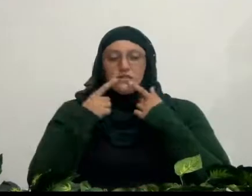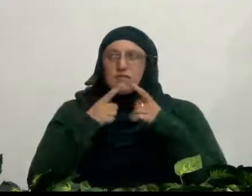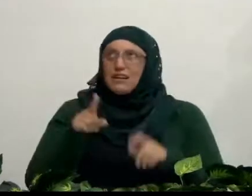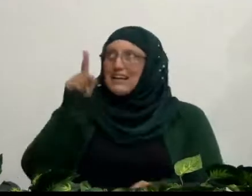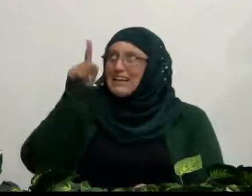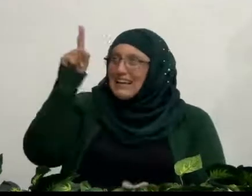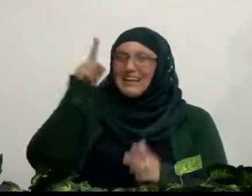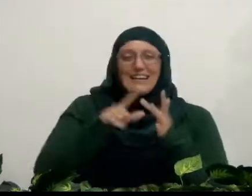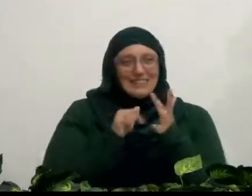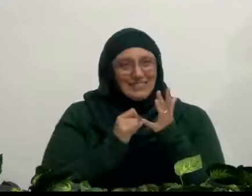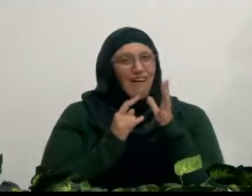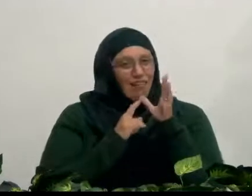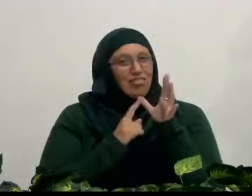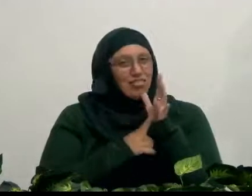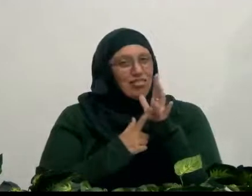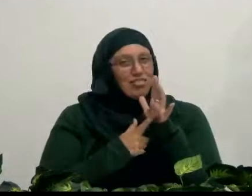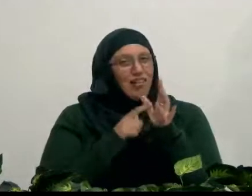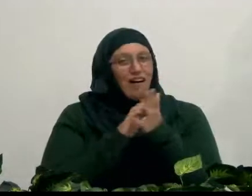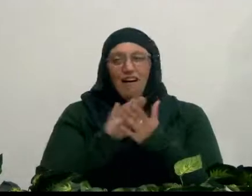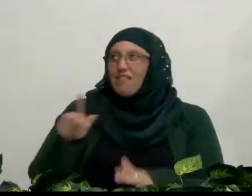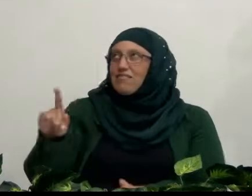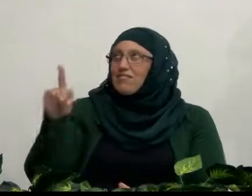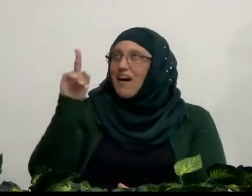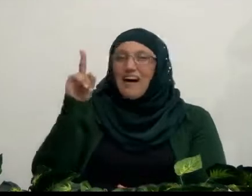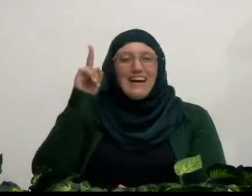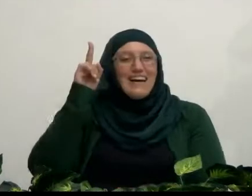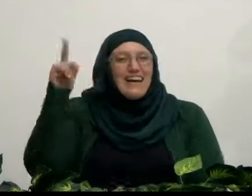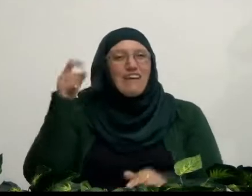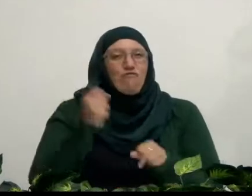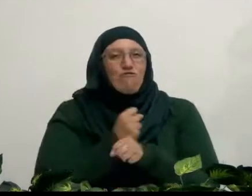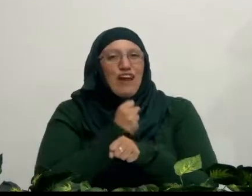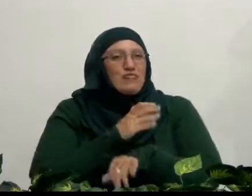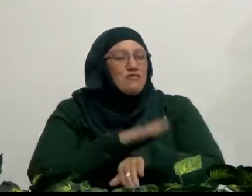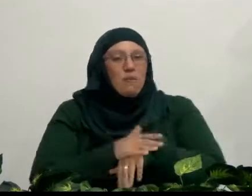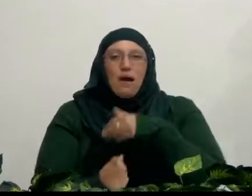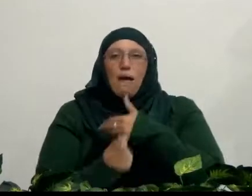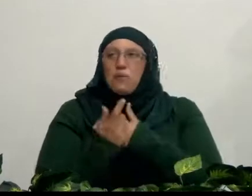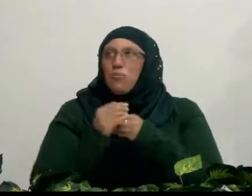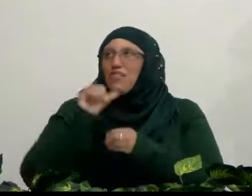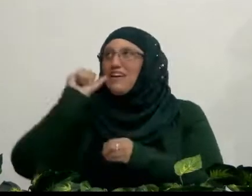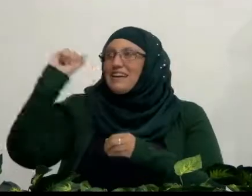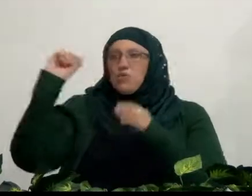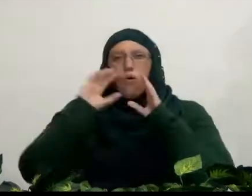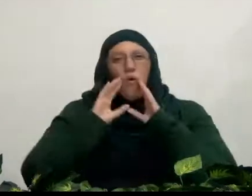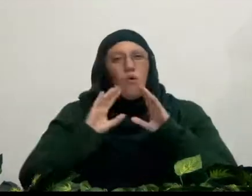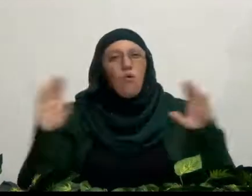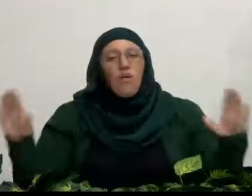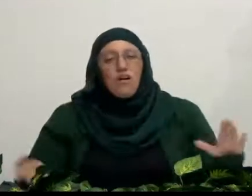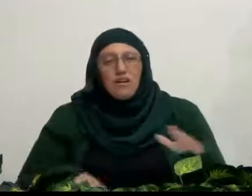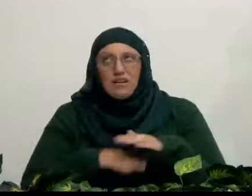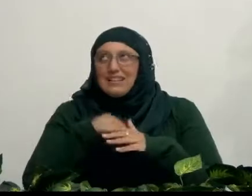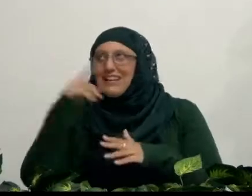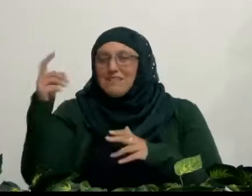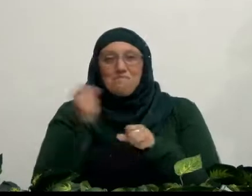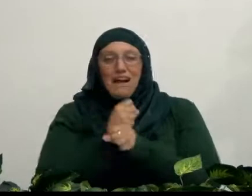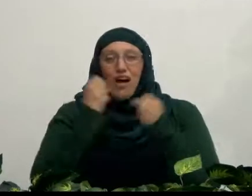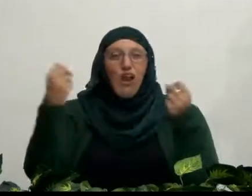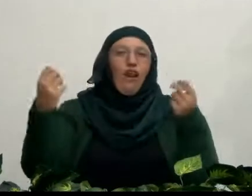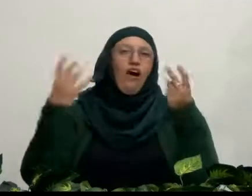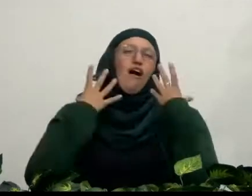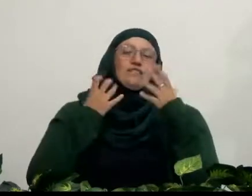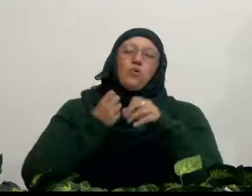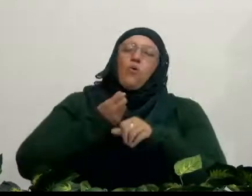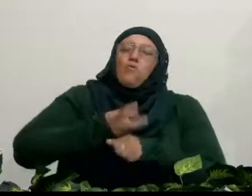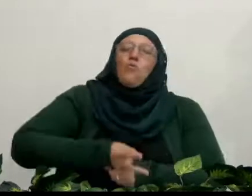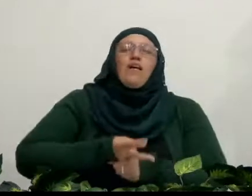Allah, the one who has filled time with His holiness, the one whose light overwhelms eternity, whose